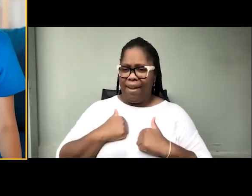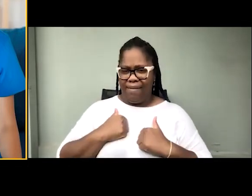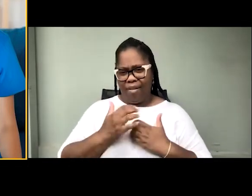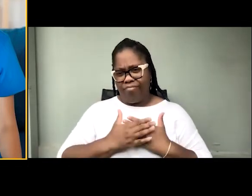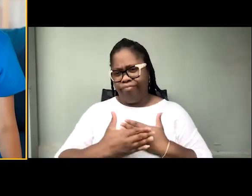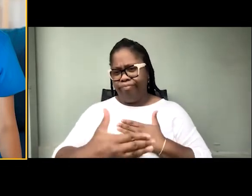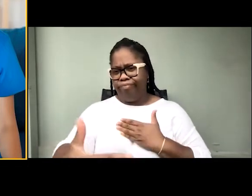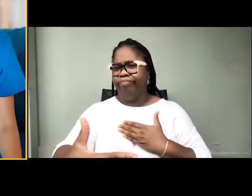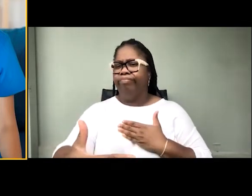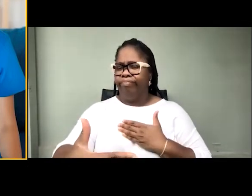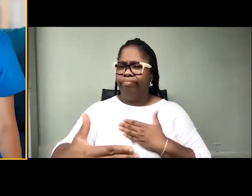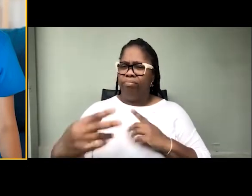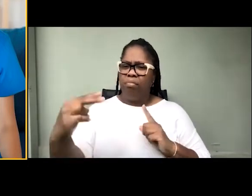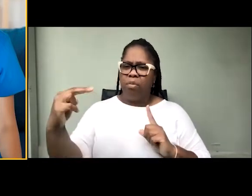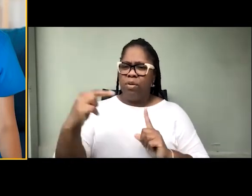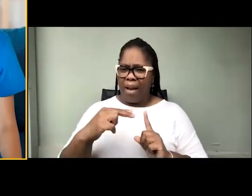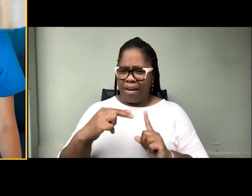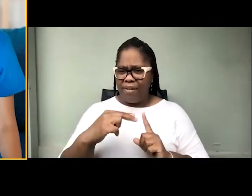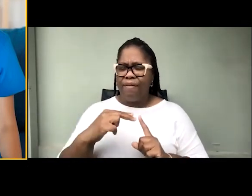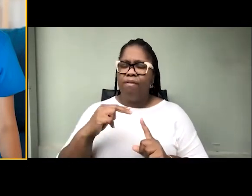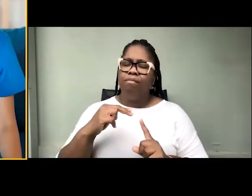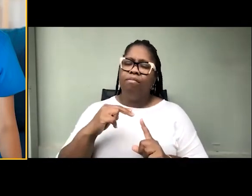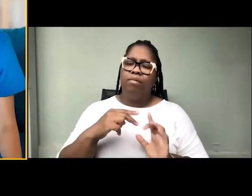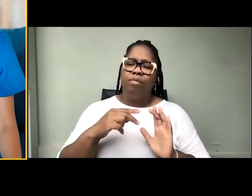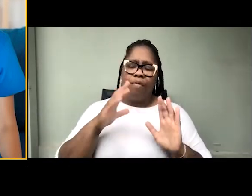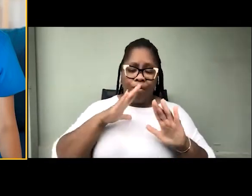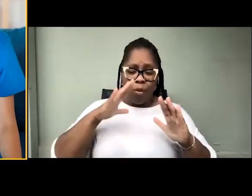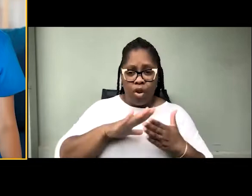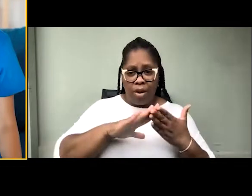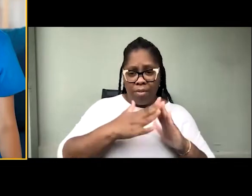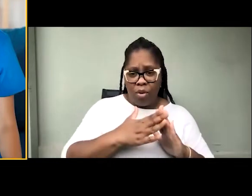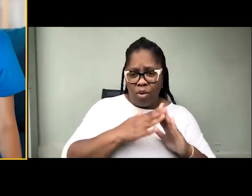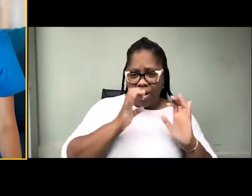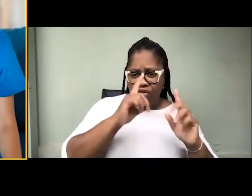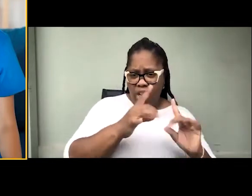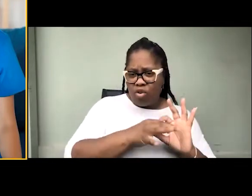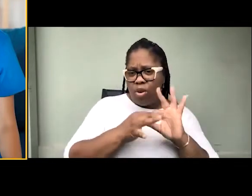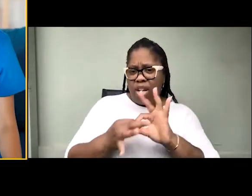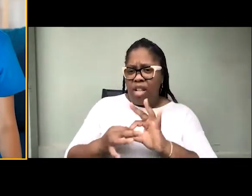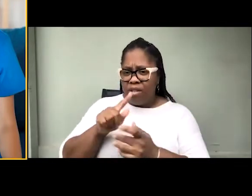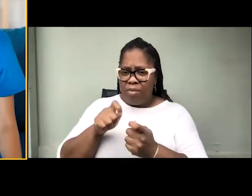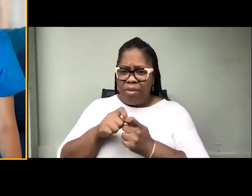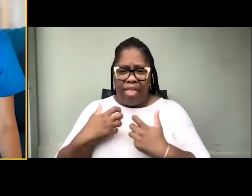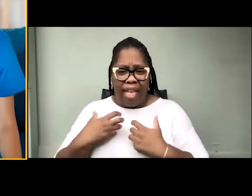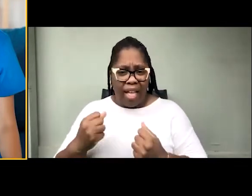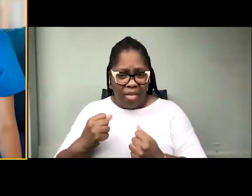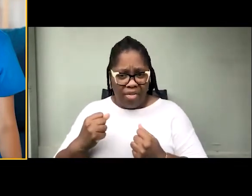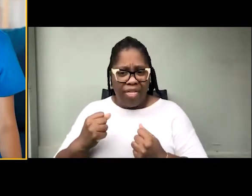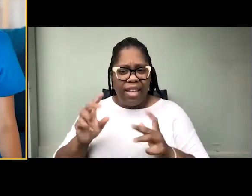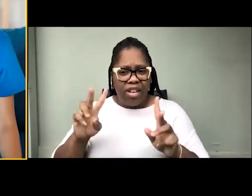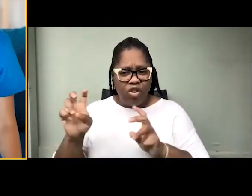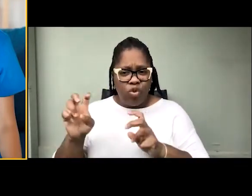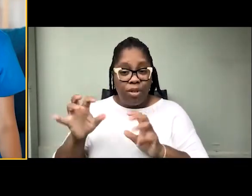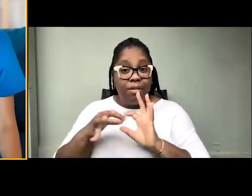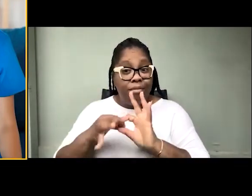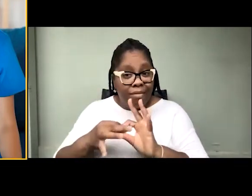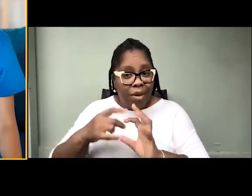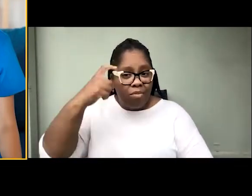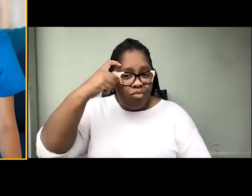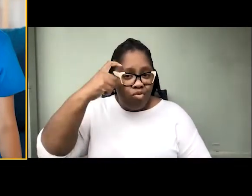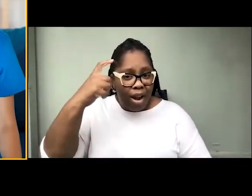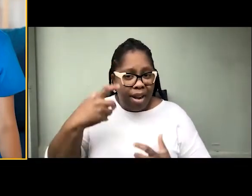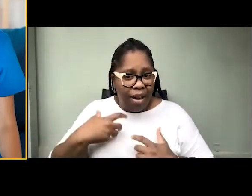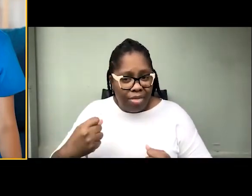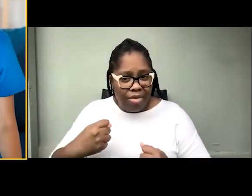and focus on community education around certain health issues, particularly brain health. Also